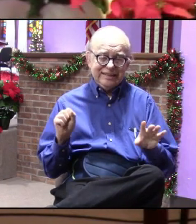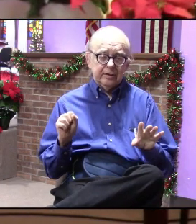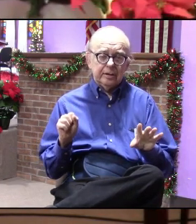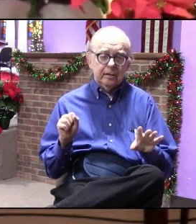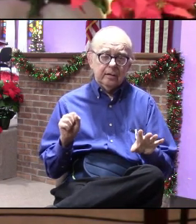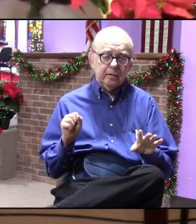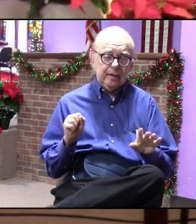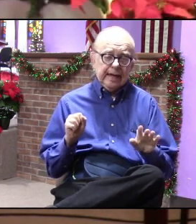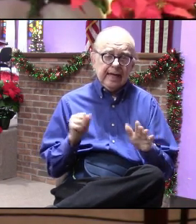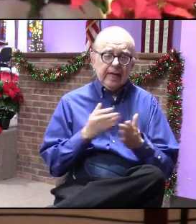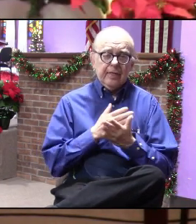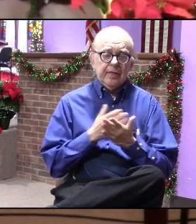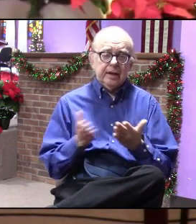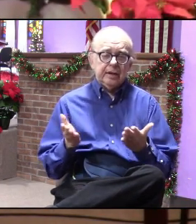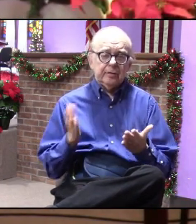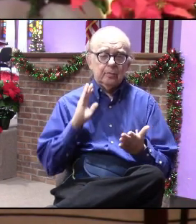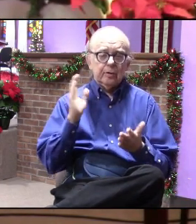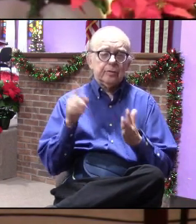things are going to start